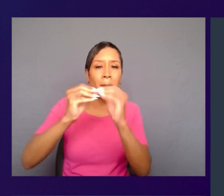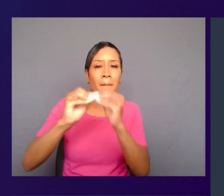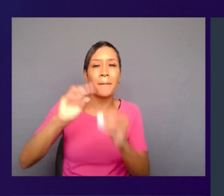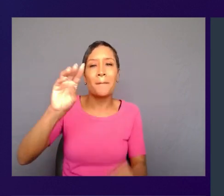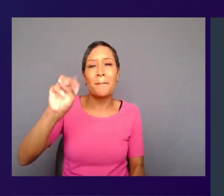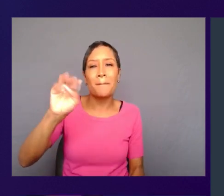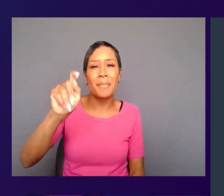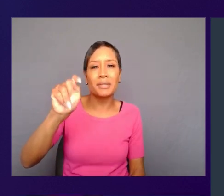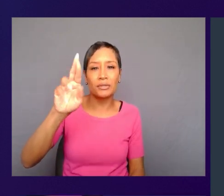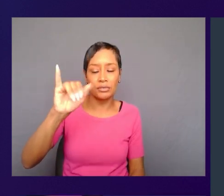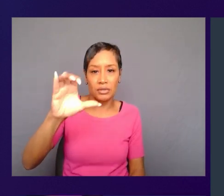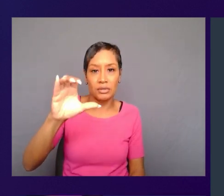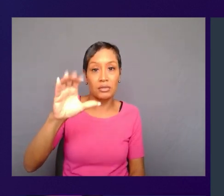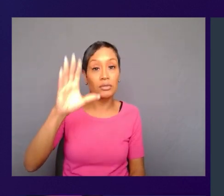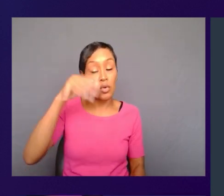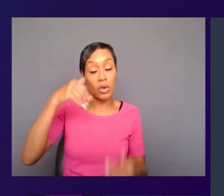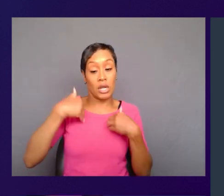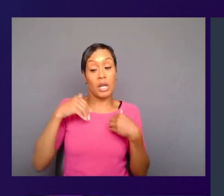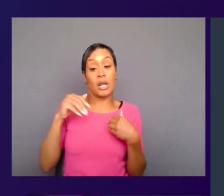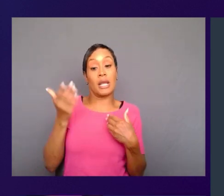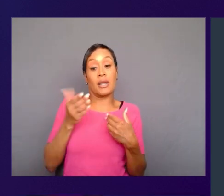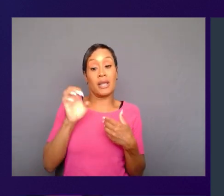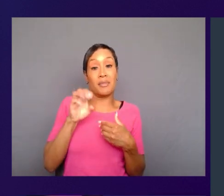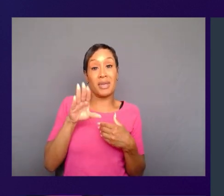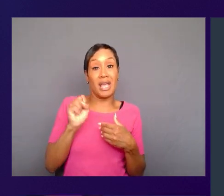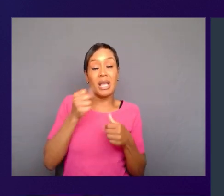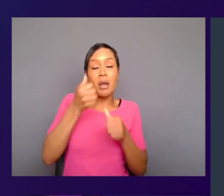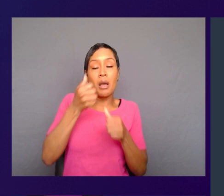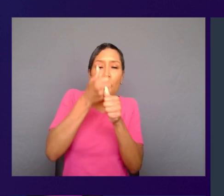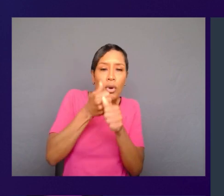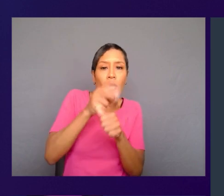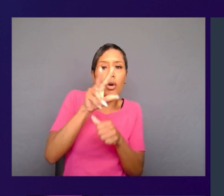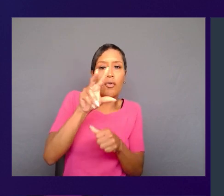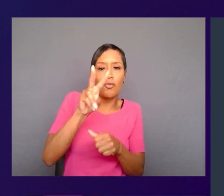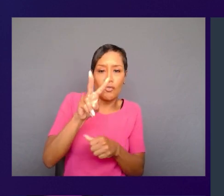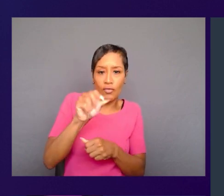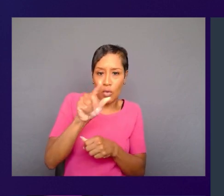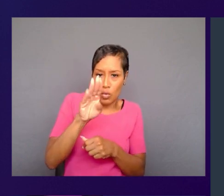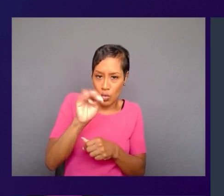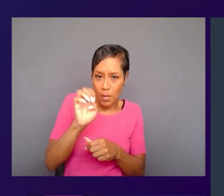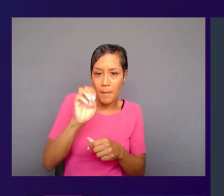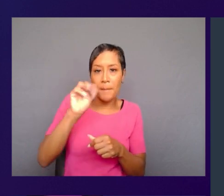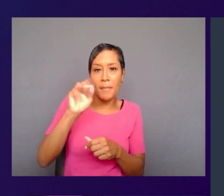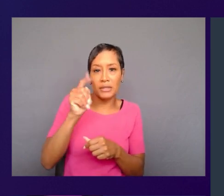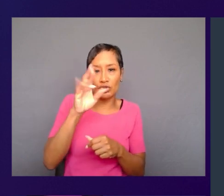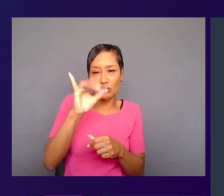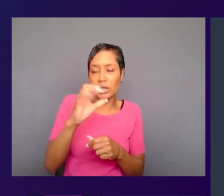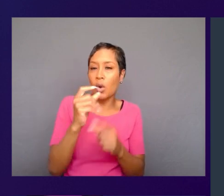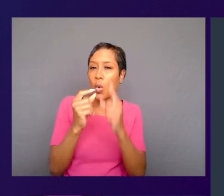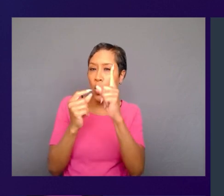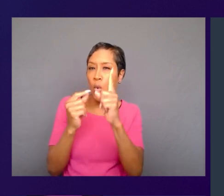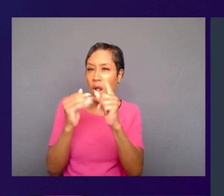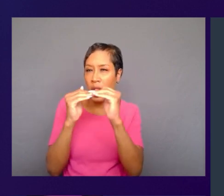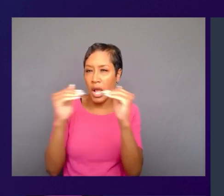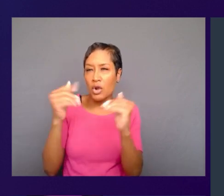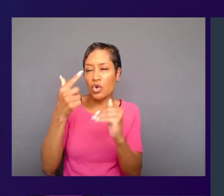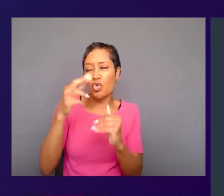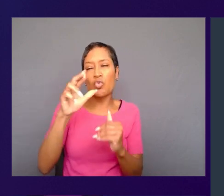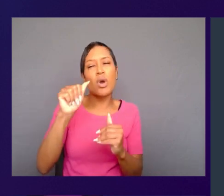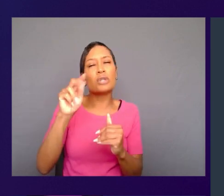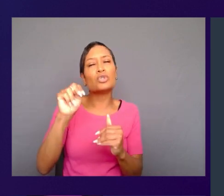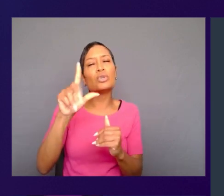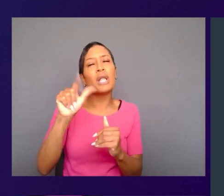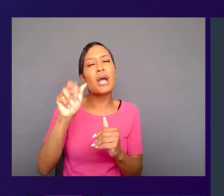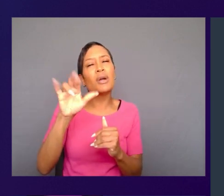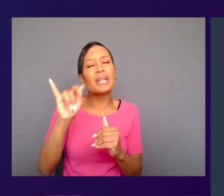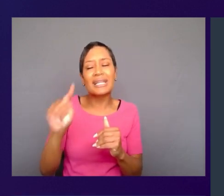actually vend a per volume metric with a 1-minute granularity, and that's going to be free of charge. You can use these metrics to monitor various